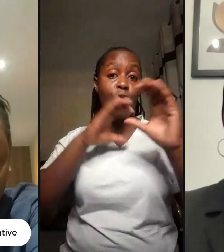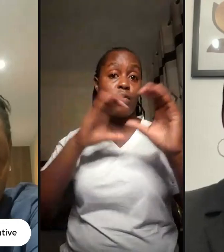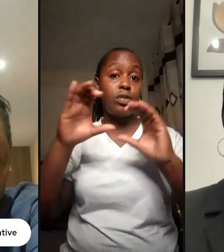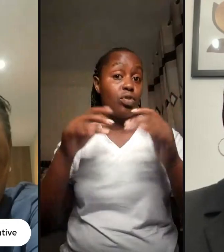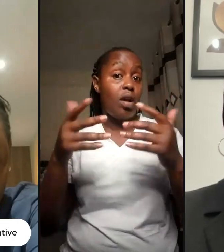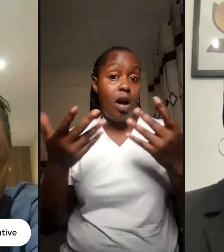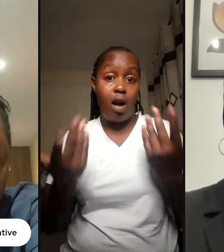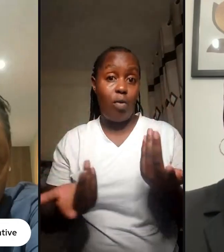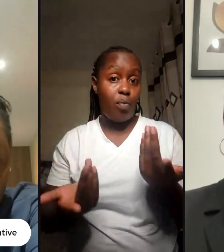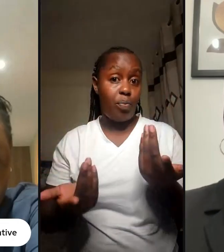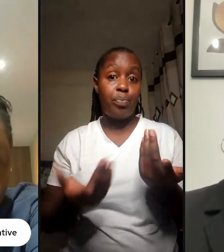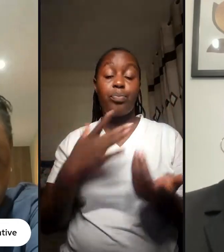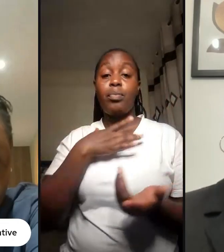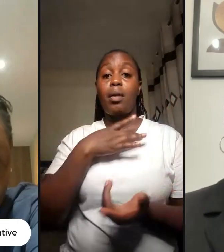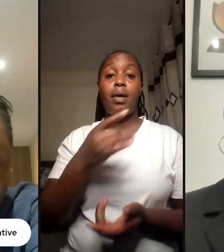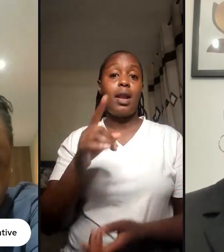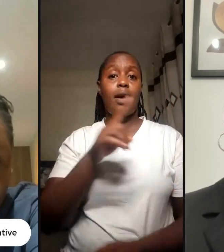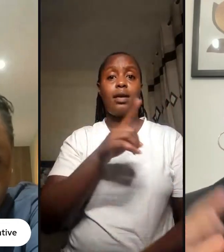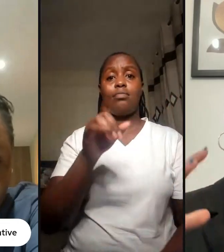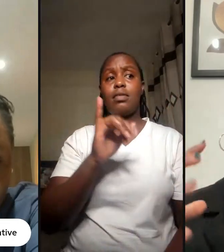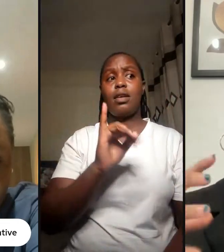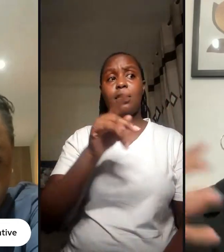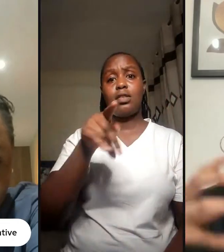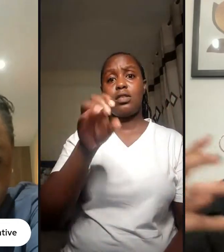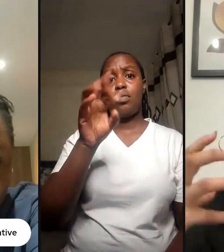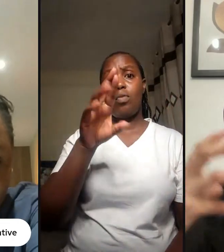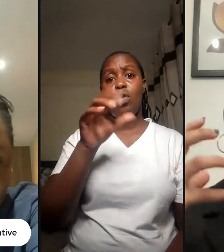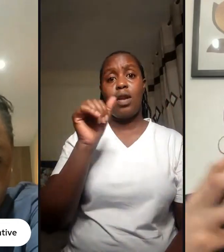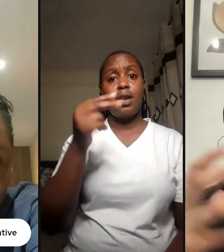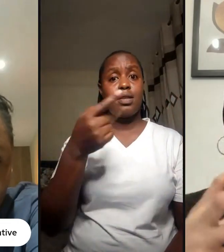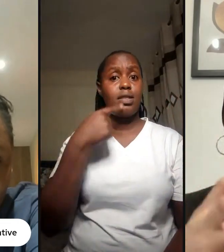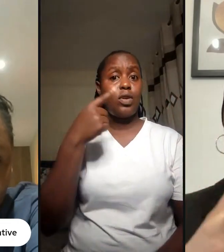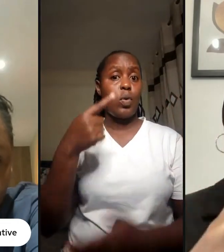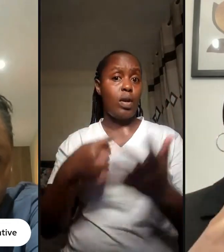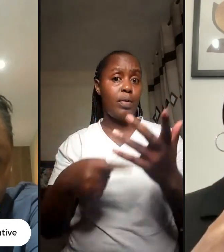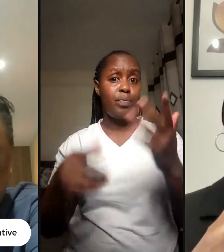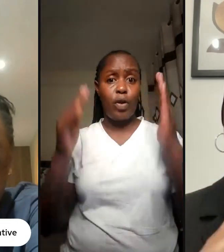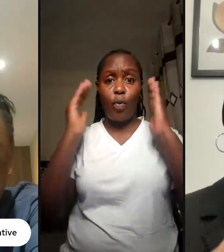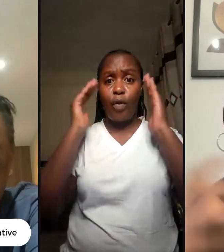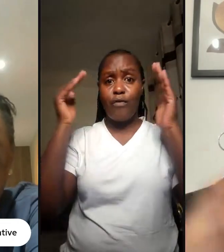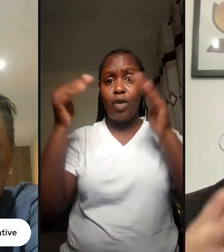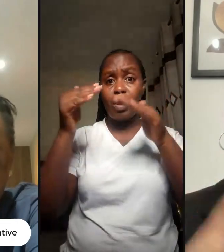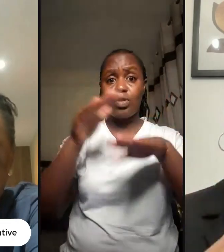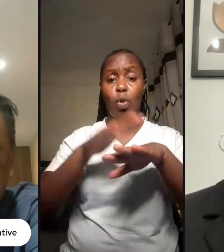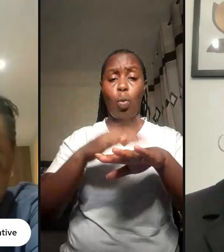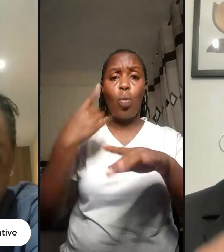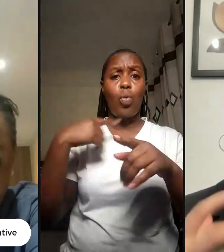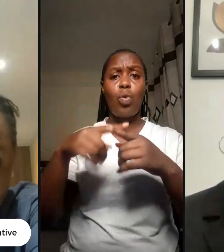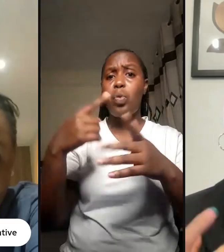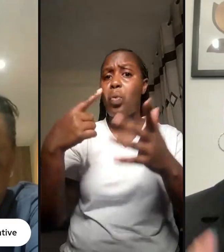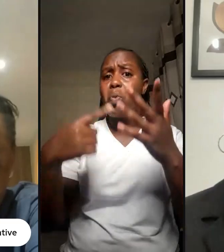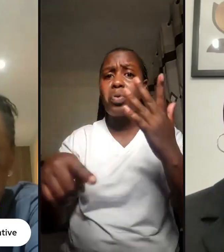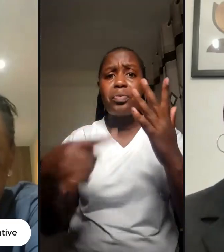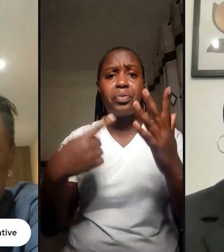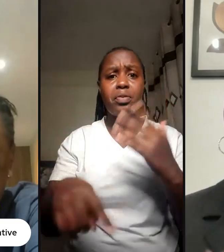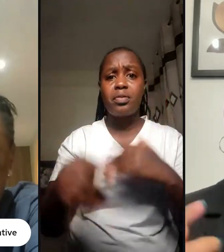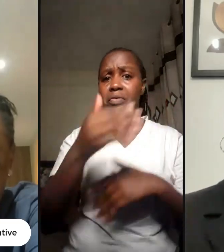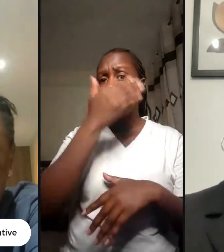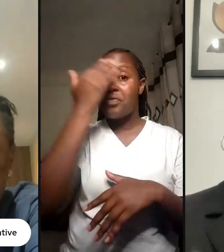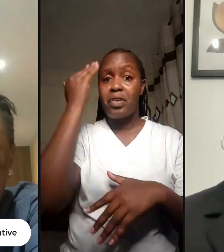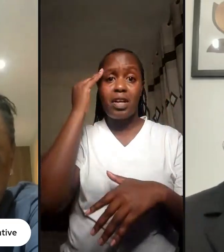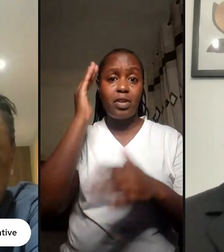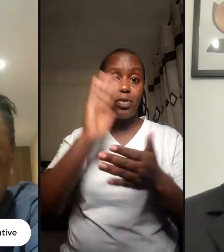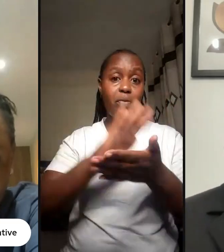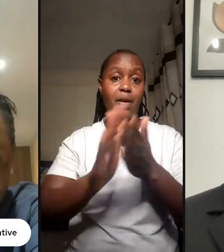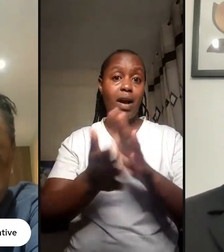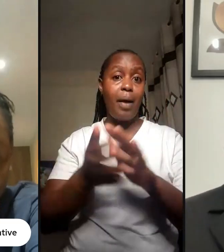how Zipporah was like, we are so focused on niching to a point that we are forgetting to be social. This